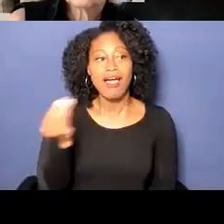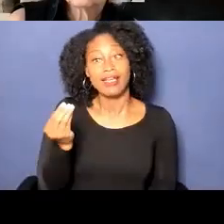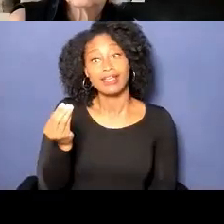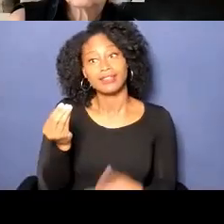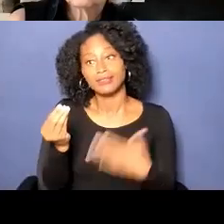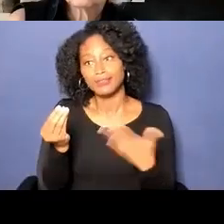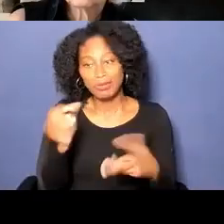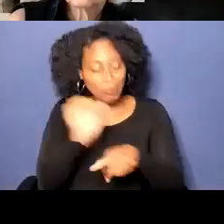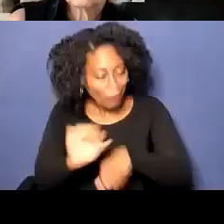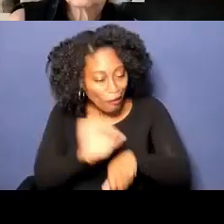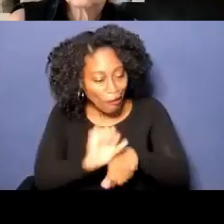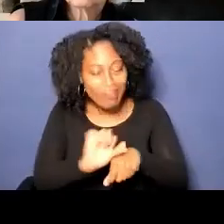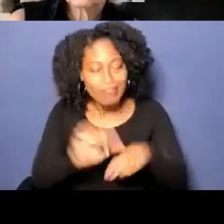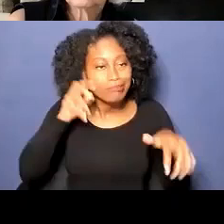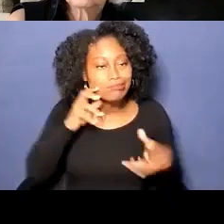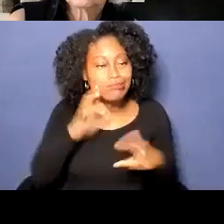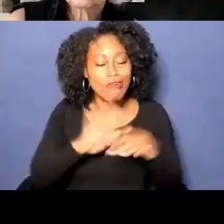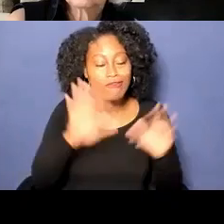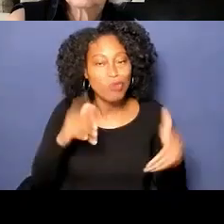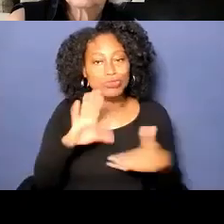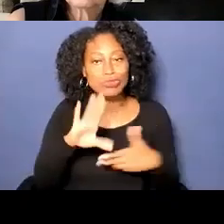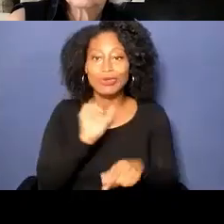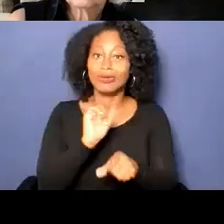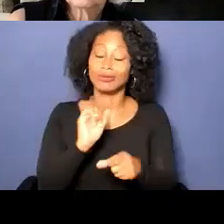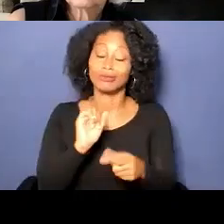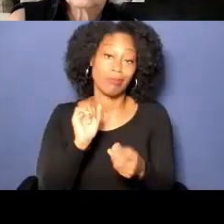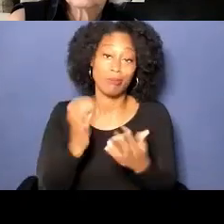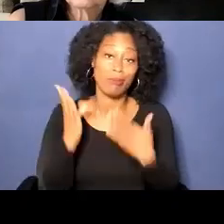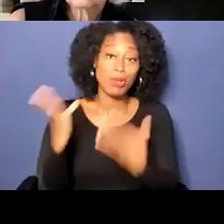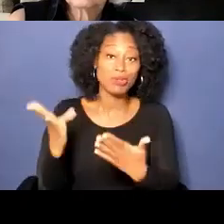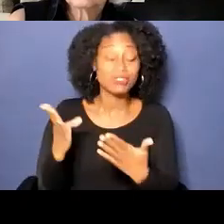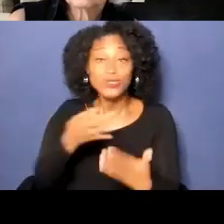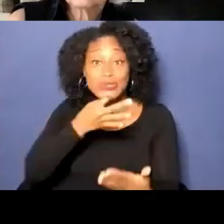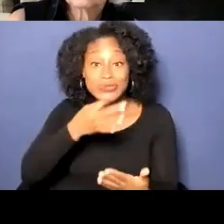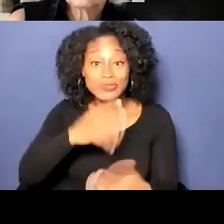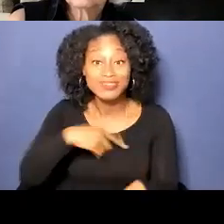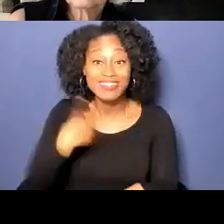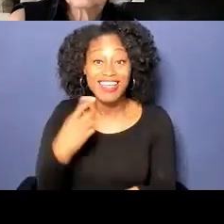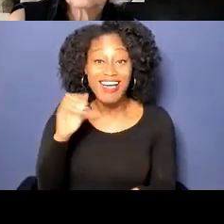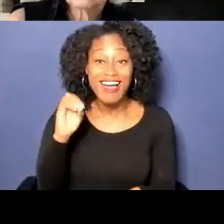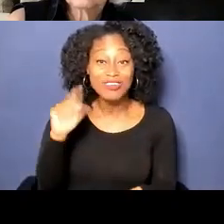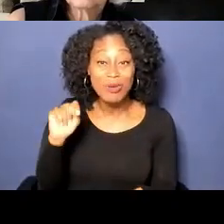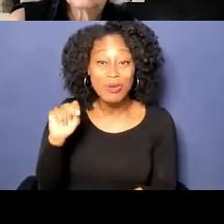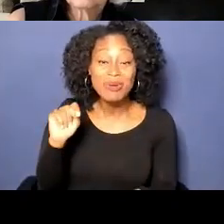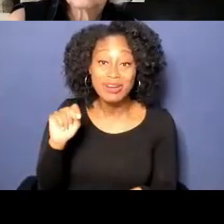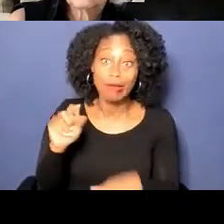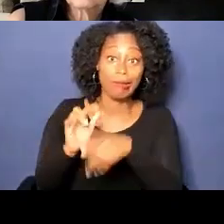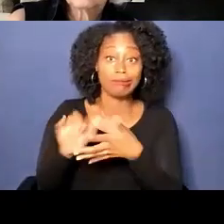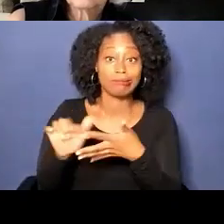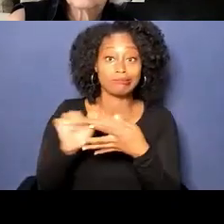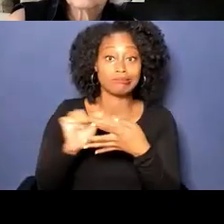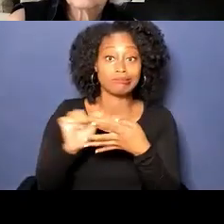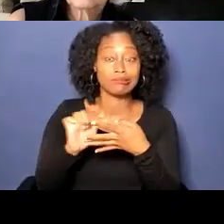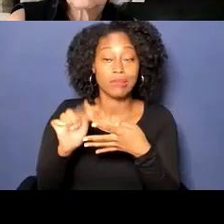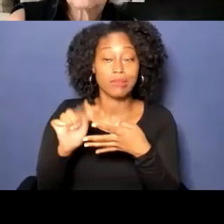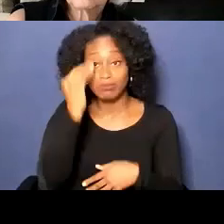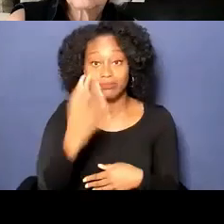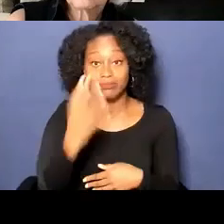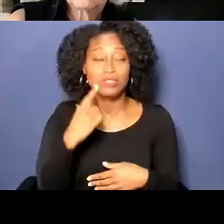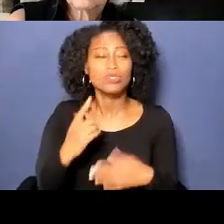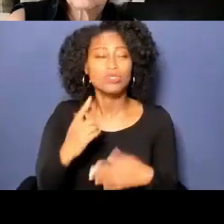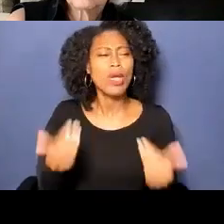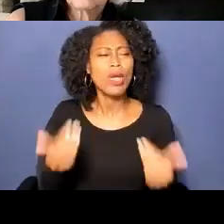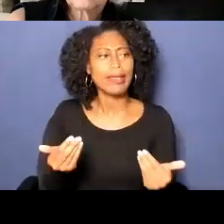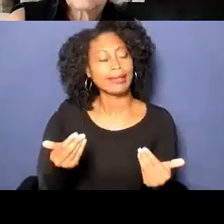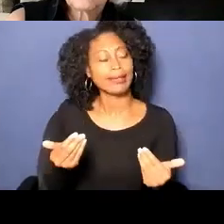you're working on this. So I know we have this, our next deadline is coming up in October, early October here. So to really just to go through your proposal,